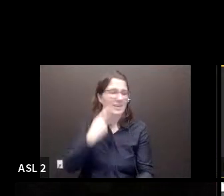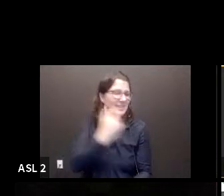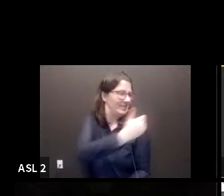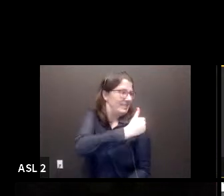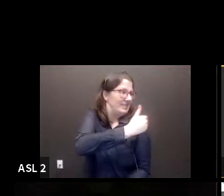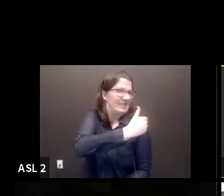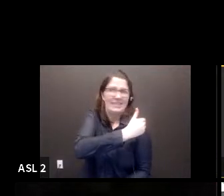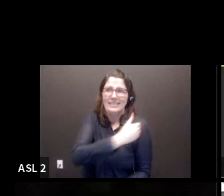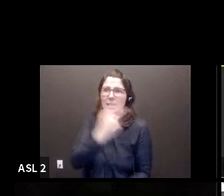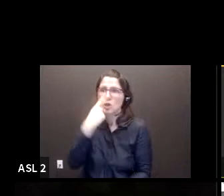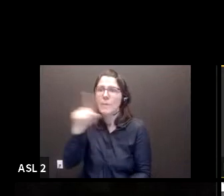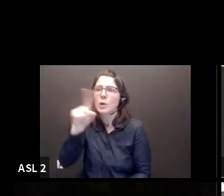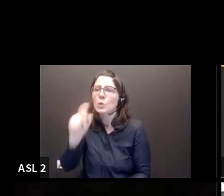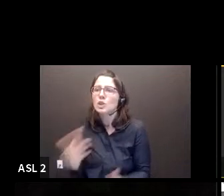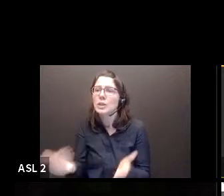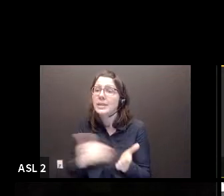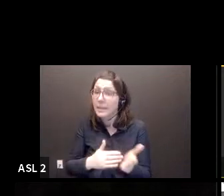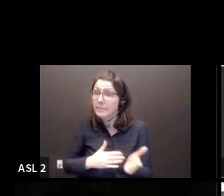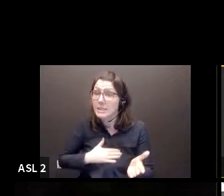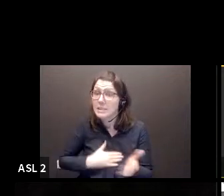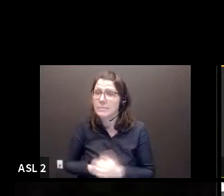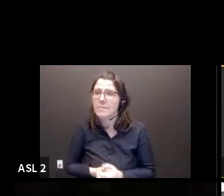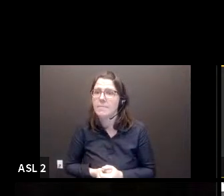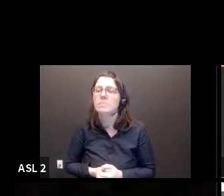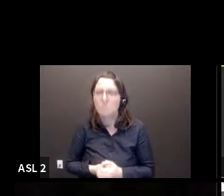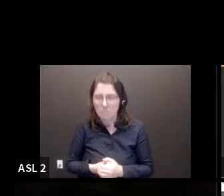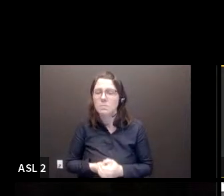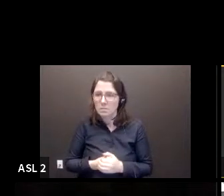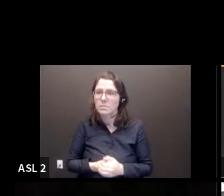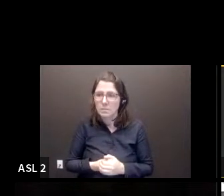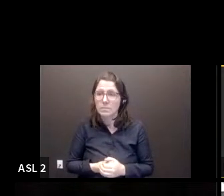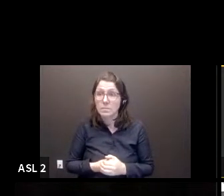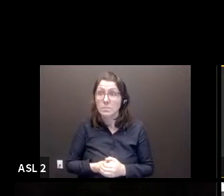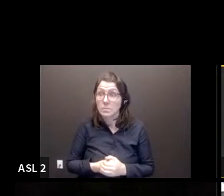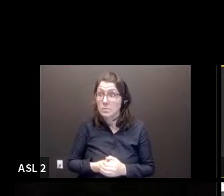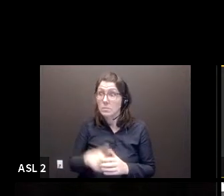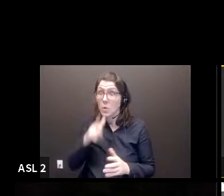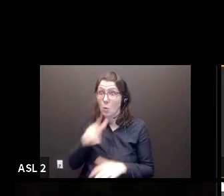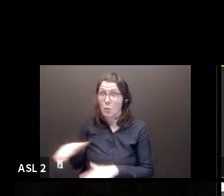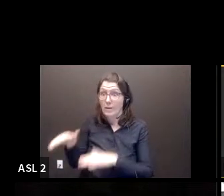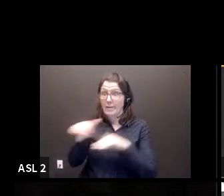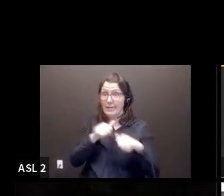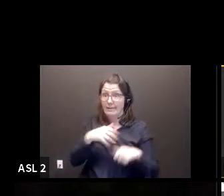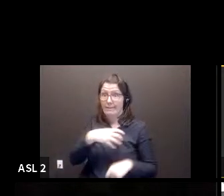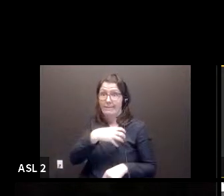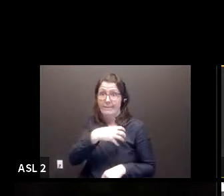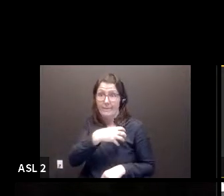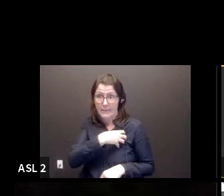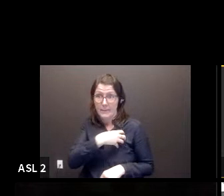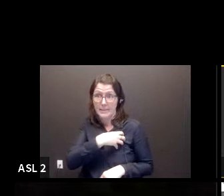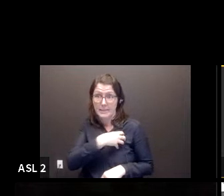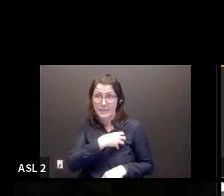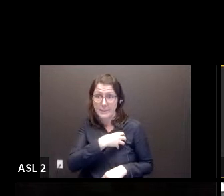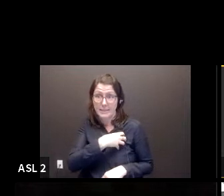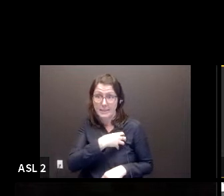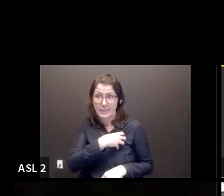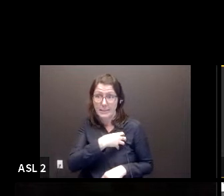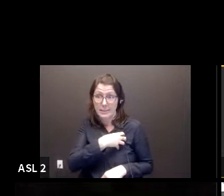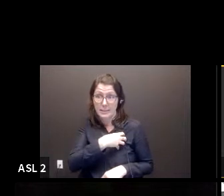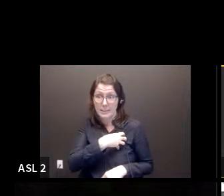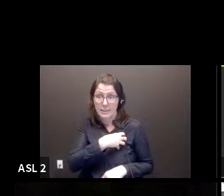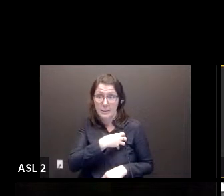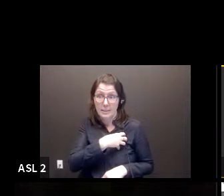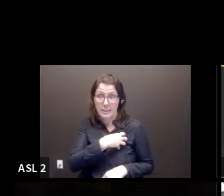question no problem so is the plan for the attrition lost is the plan to hire to